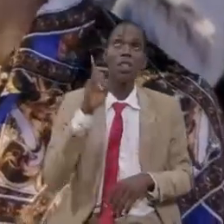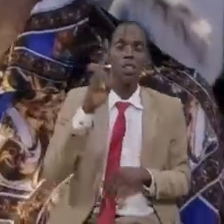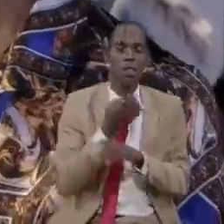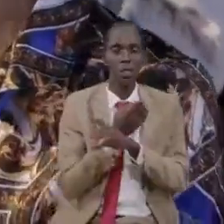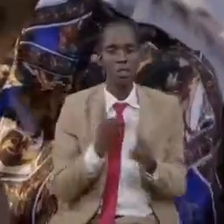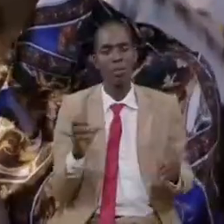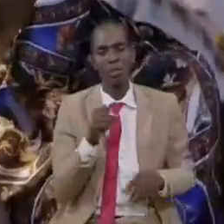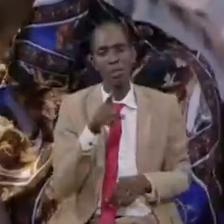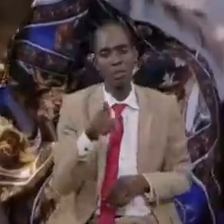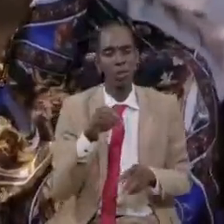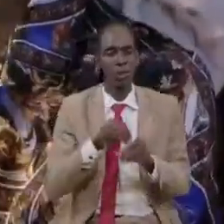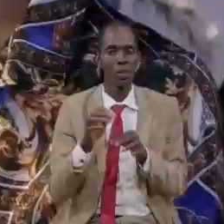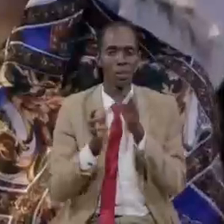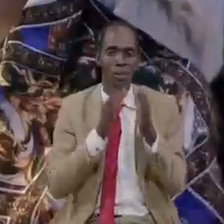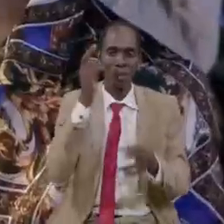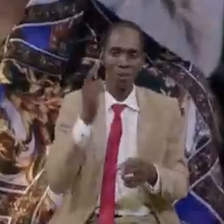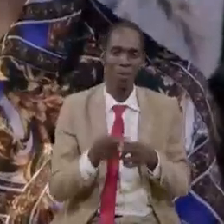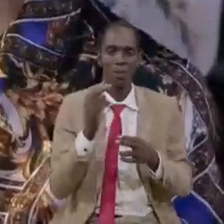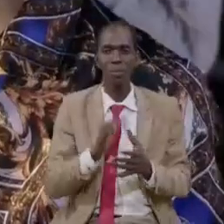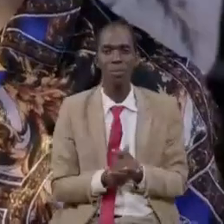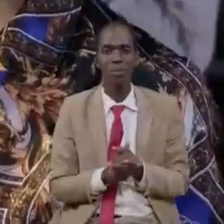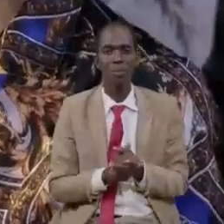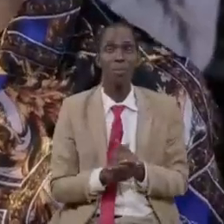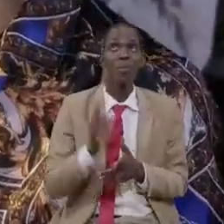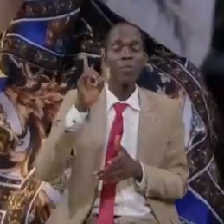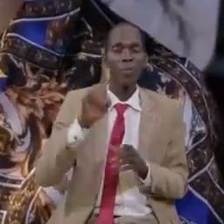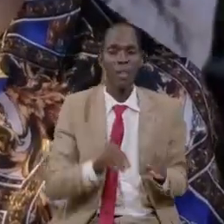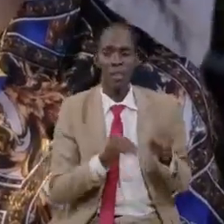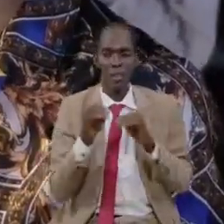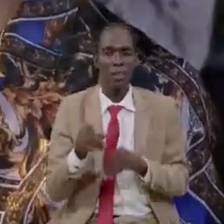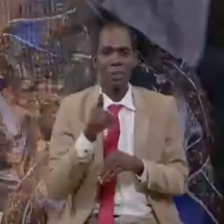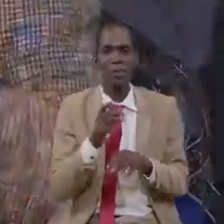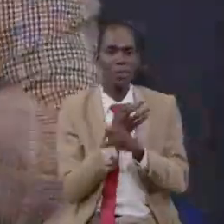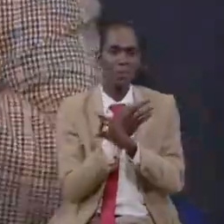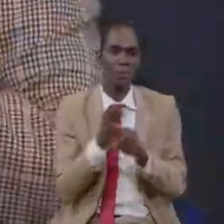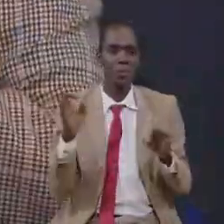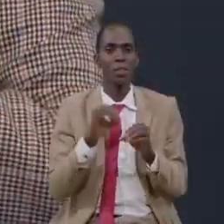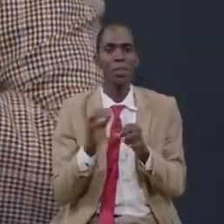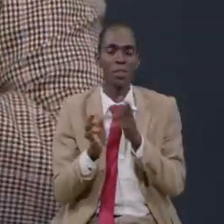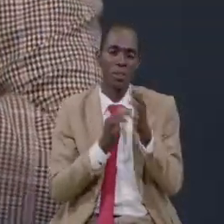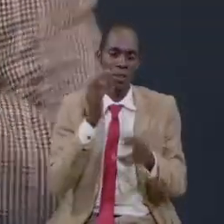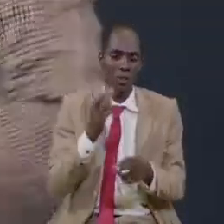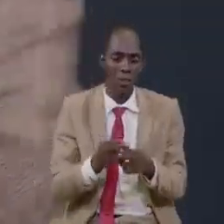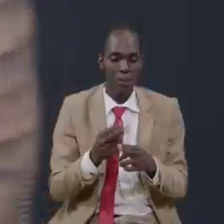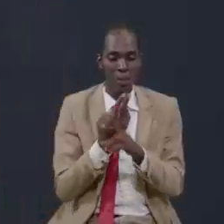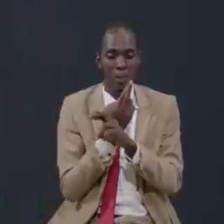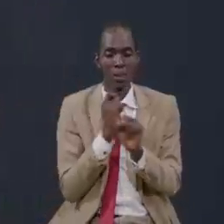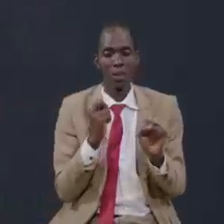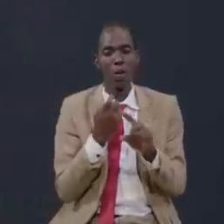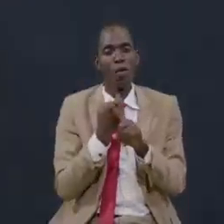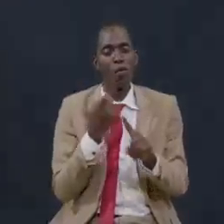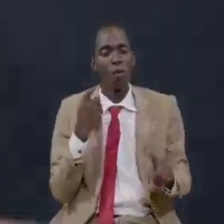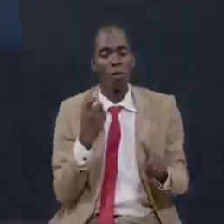Amen. He sets you free. Redemption from slavery.